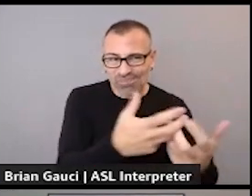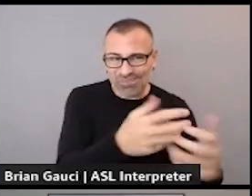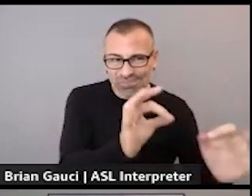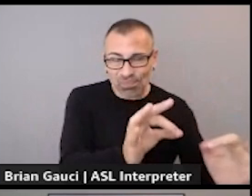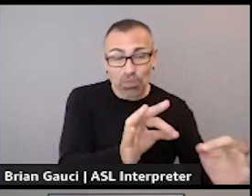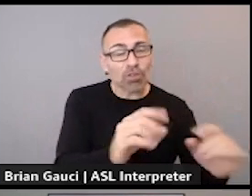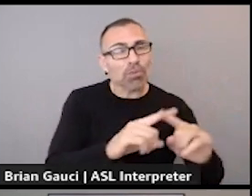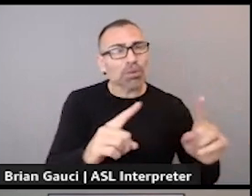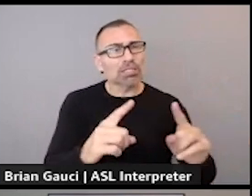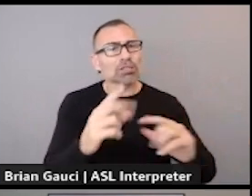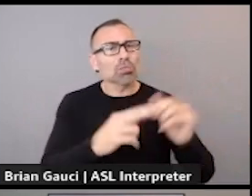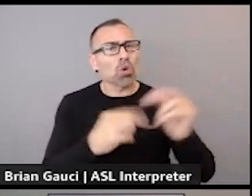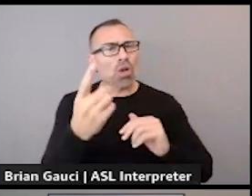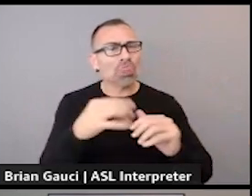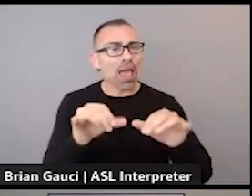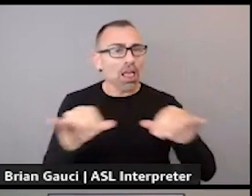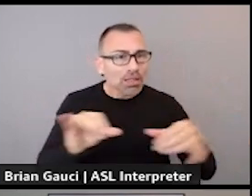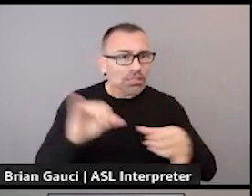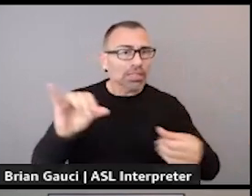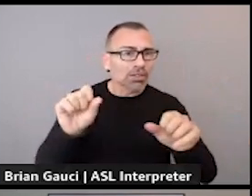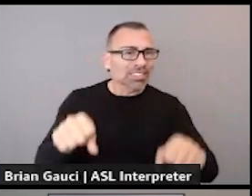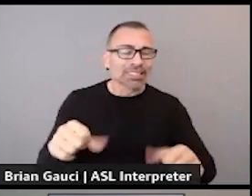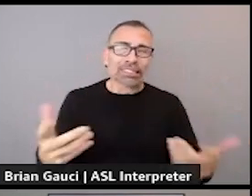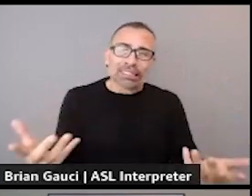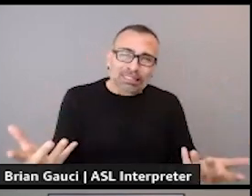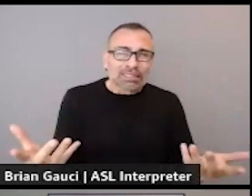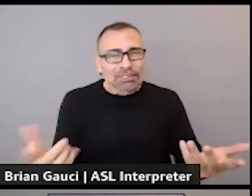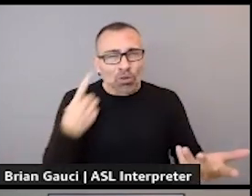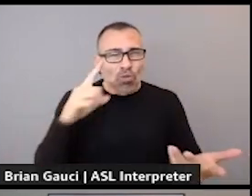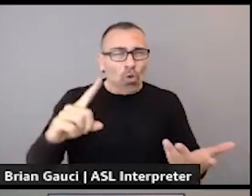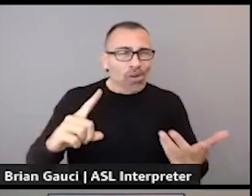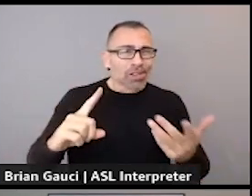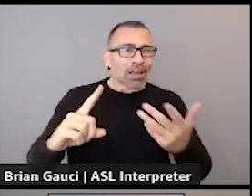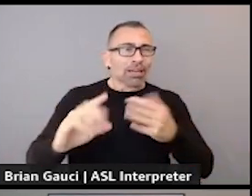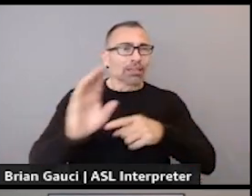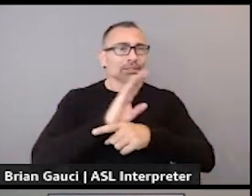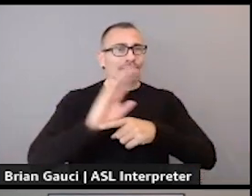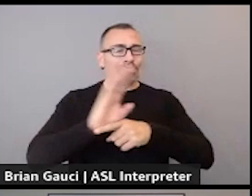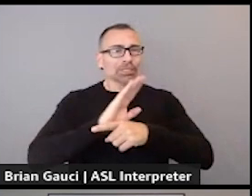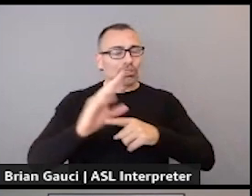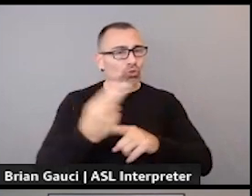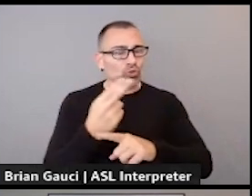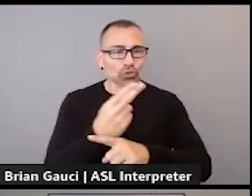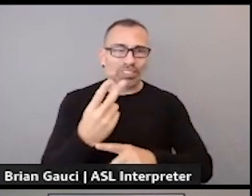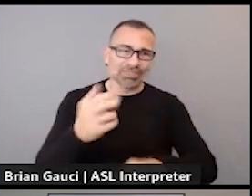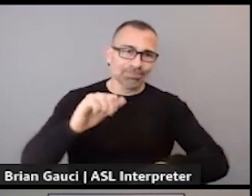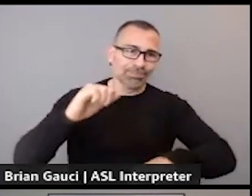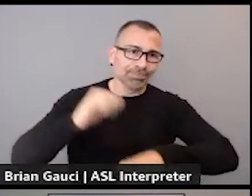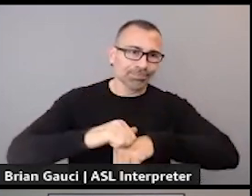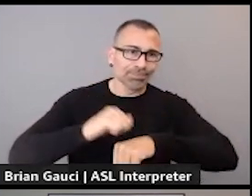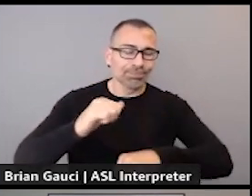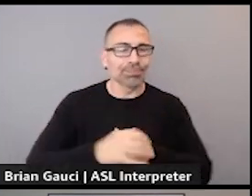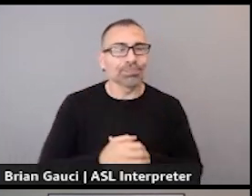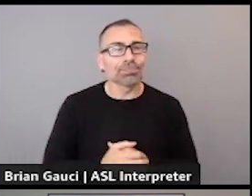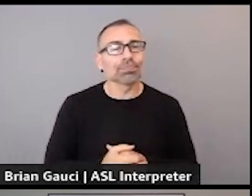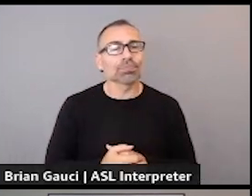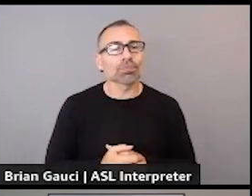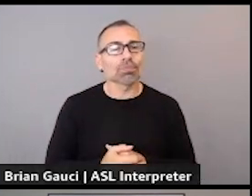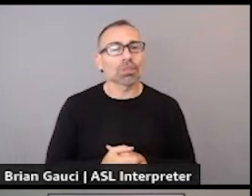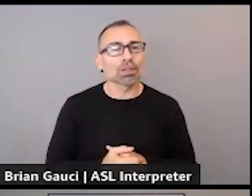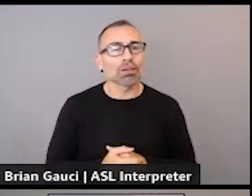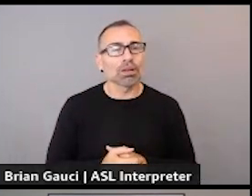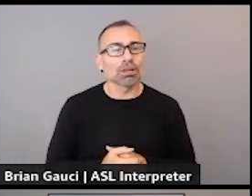computing service. I'll be talking about this queue visibility feature that we launched, and I'll be walking through just generally how do you use Amazon Braket and what are